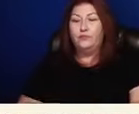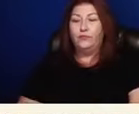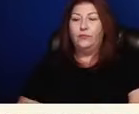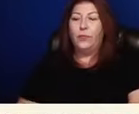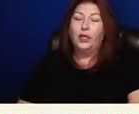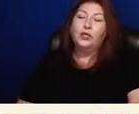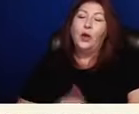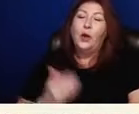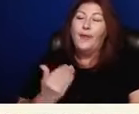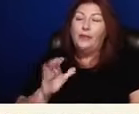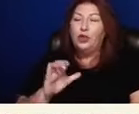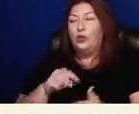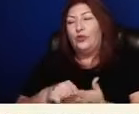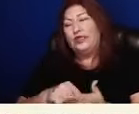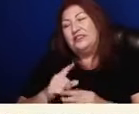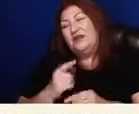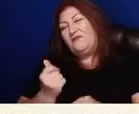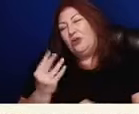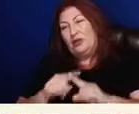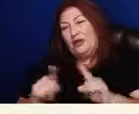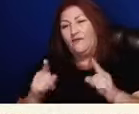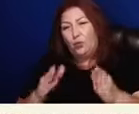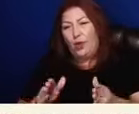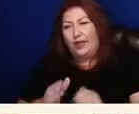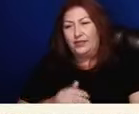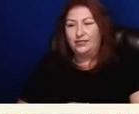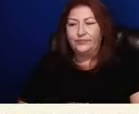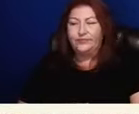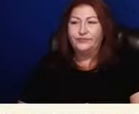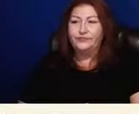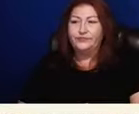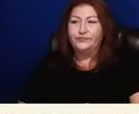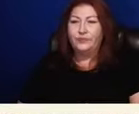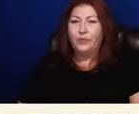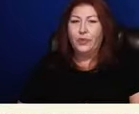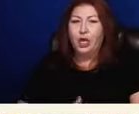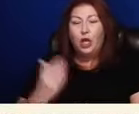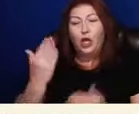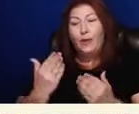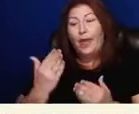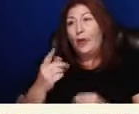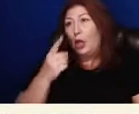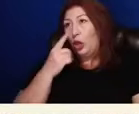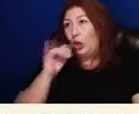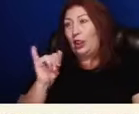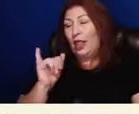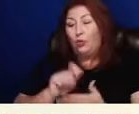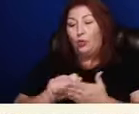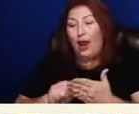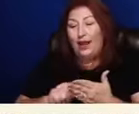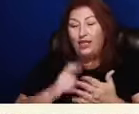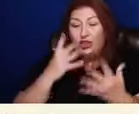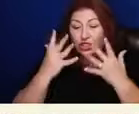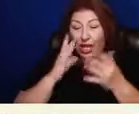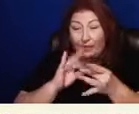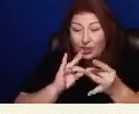do this in a few different ways. You know, this might look like writing the shame messages on a piece of